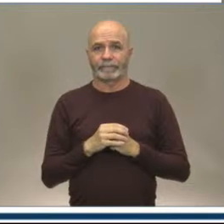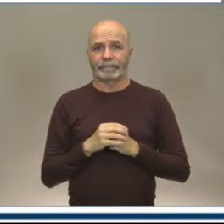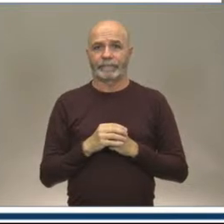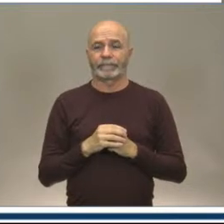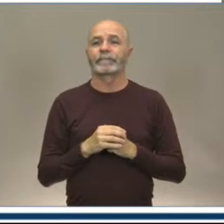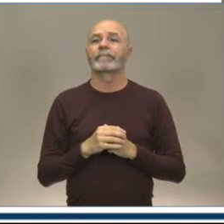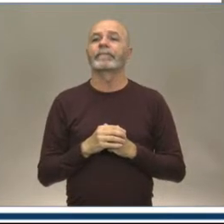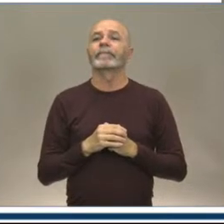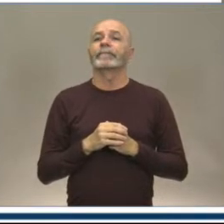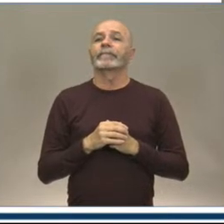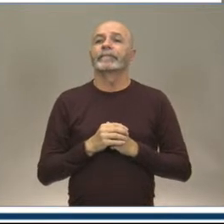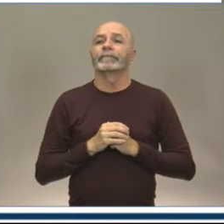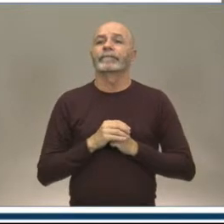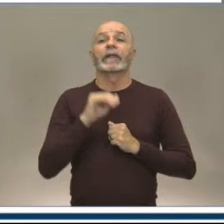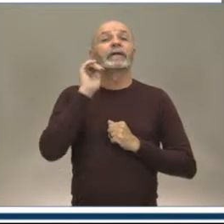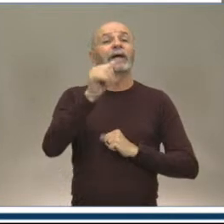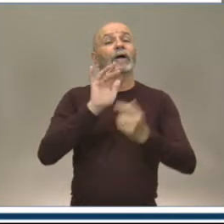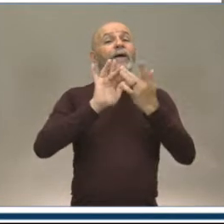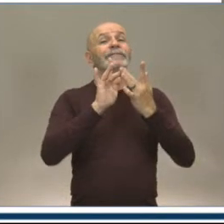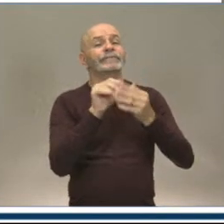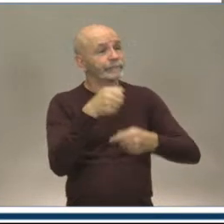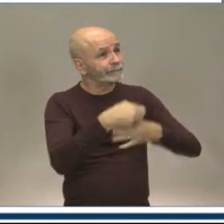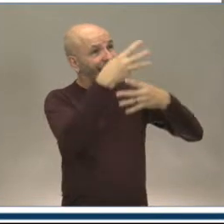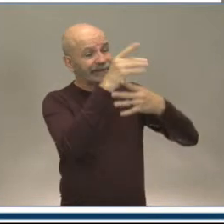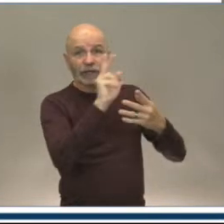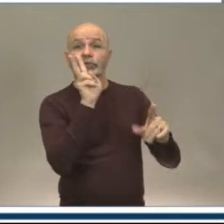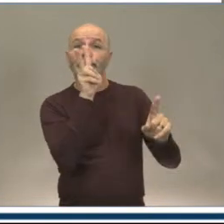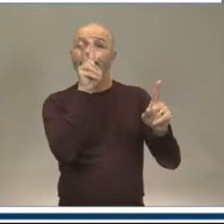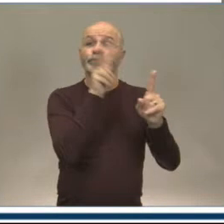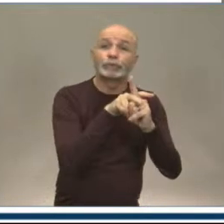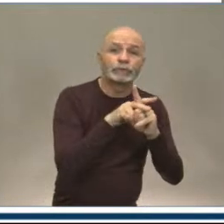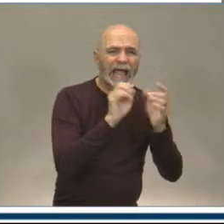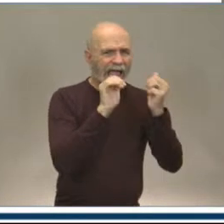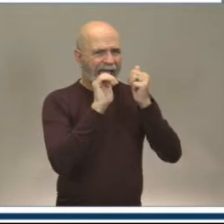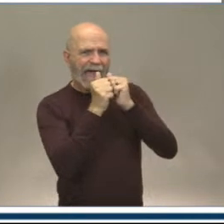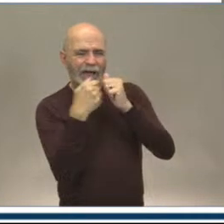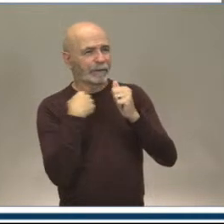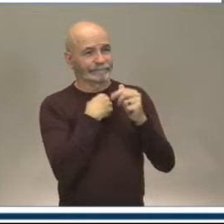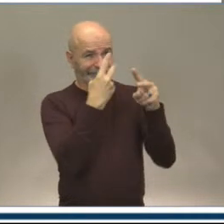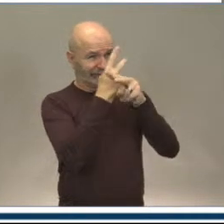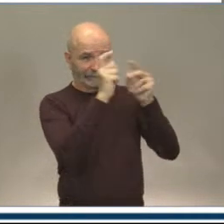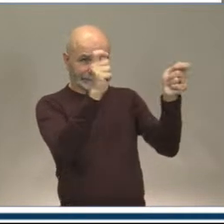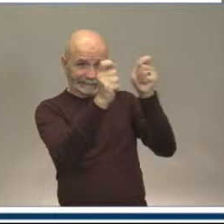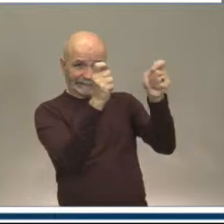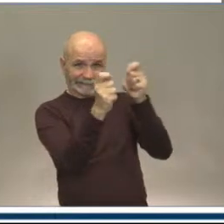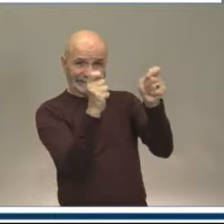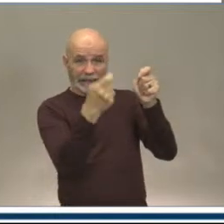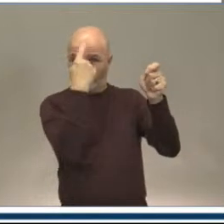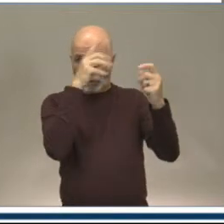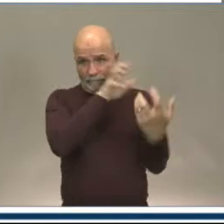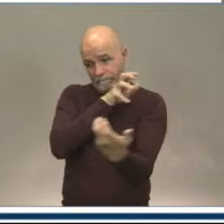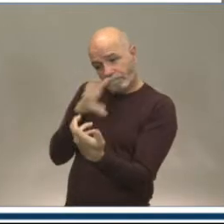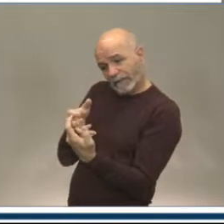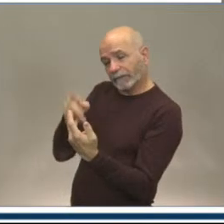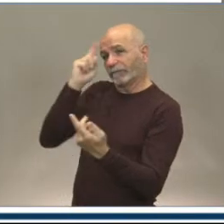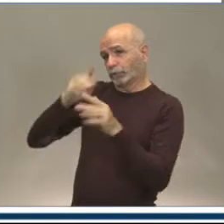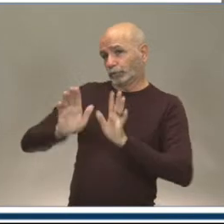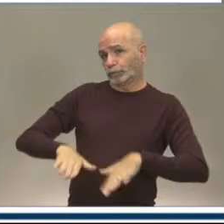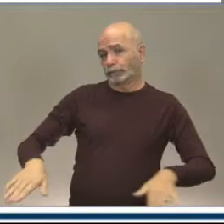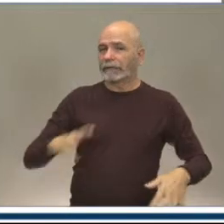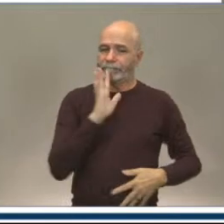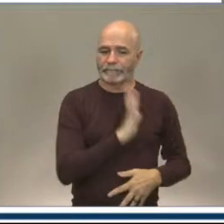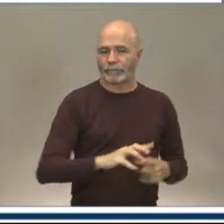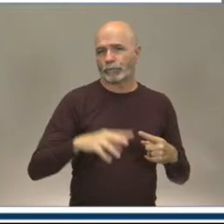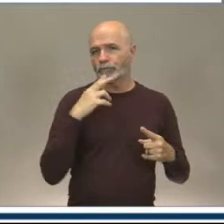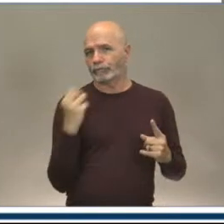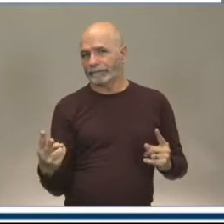online booking, data collection, and product management tools to accommodate this new age group and a new vaccine. We